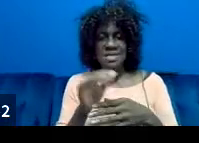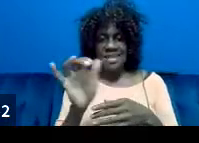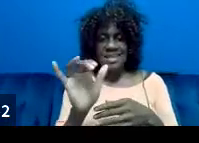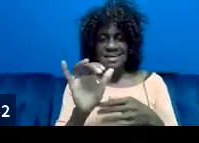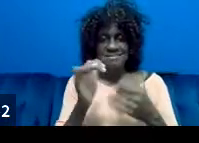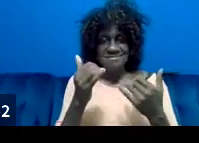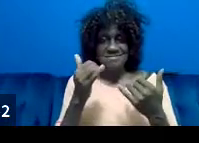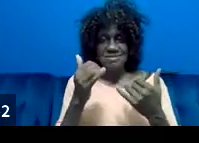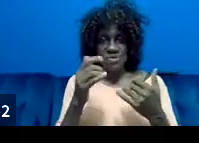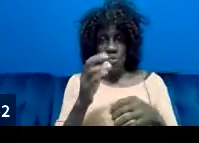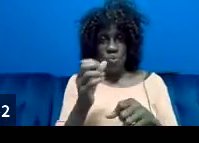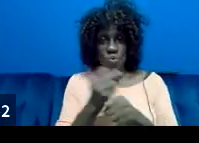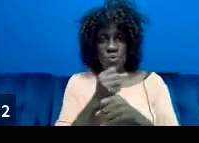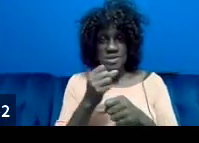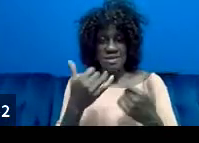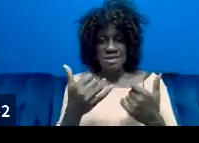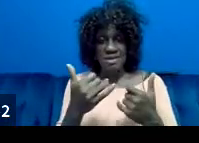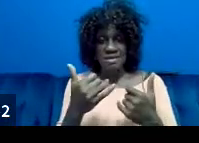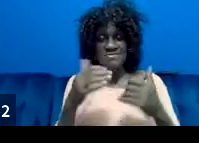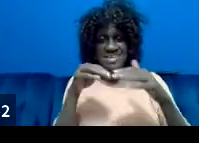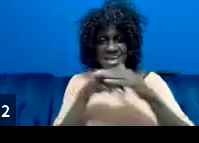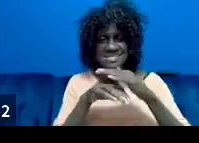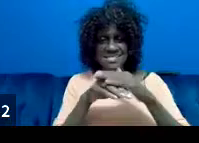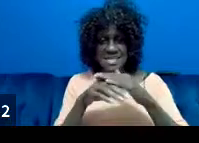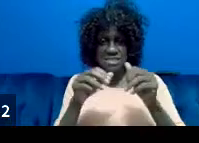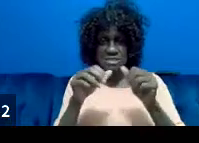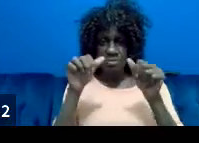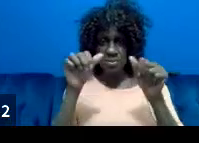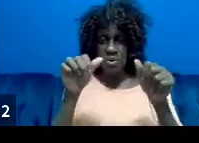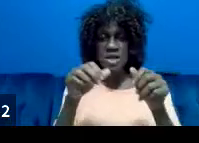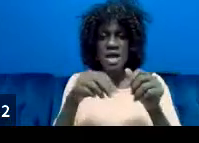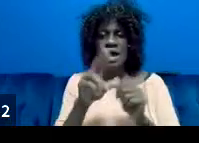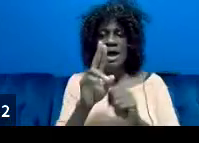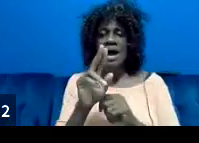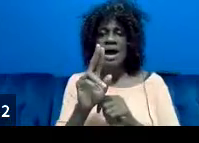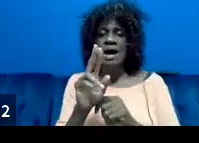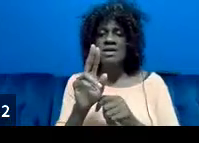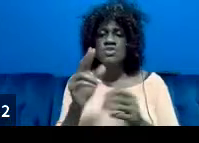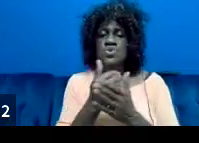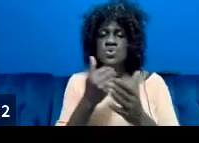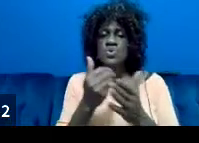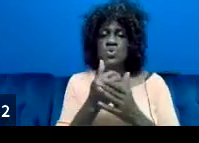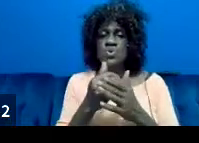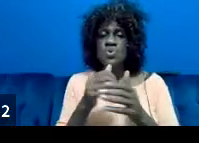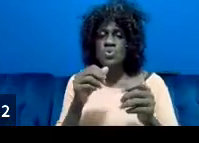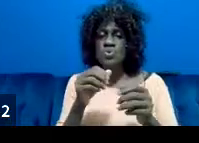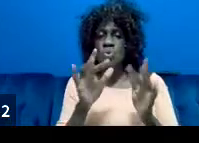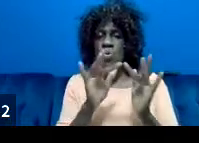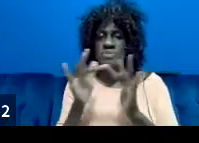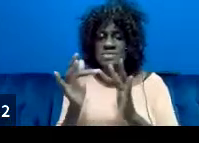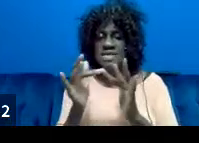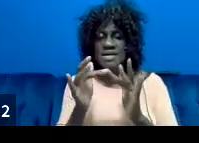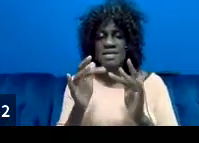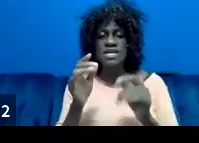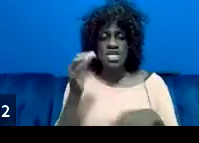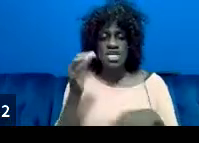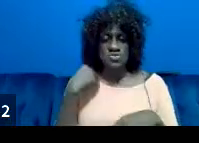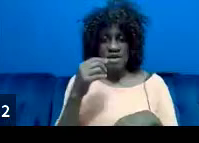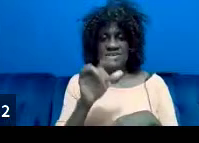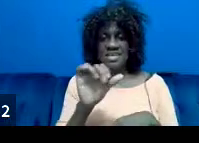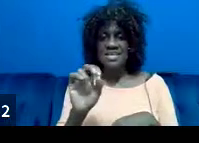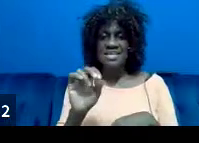get now, though. The access boards updated our website, and when you go to the standards, you have links to